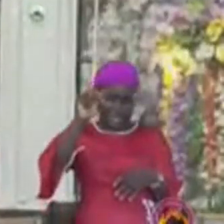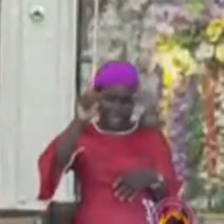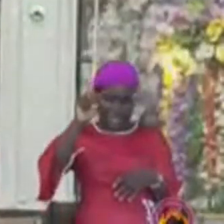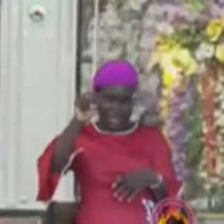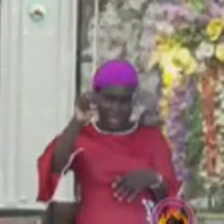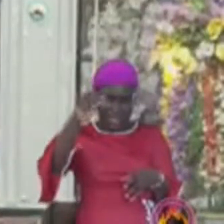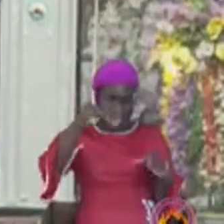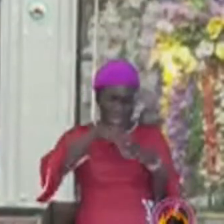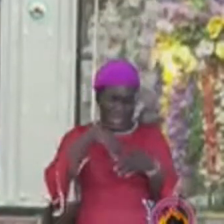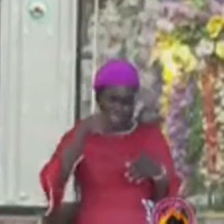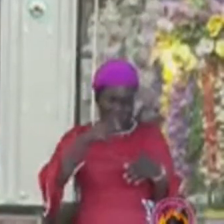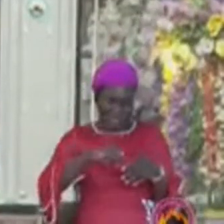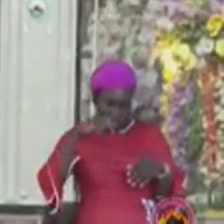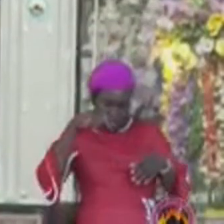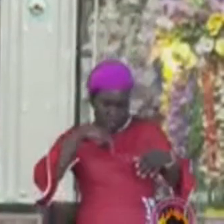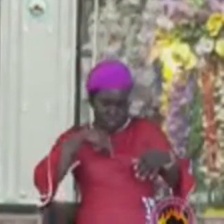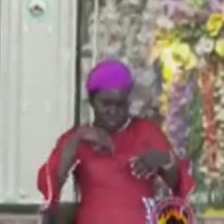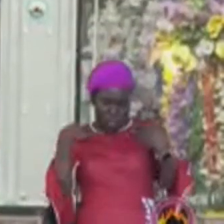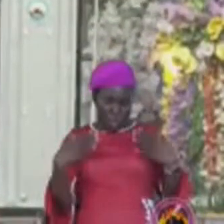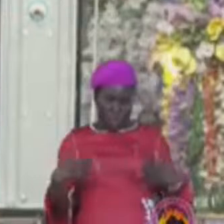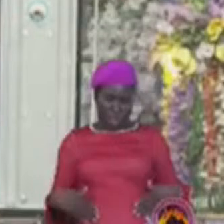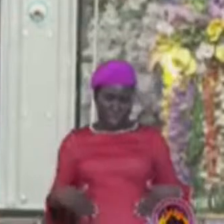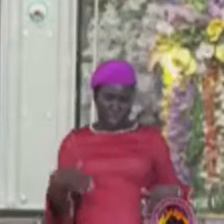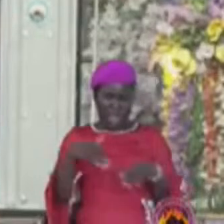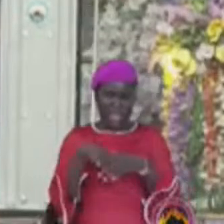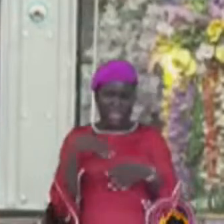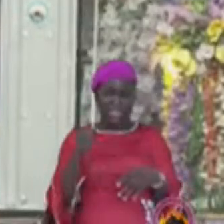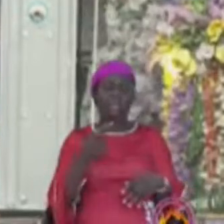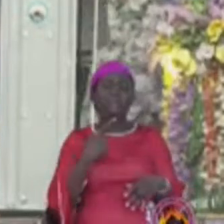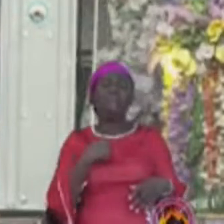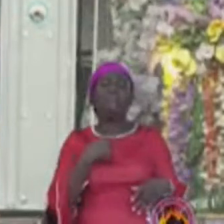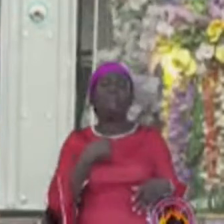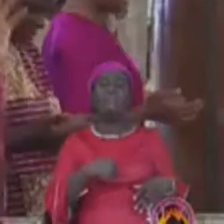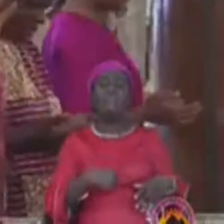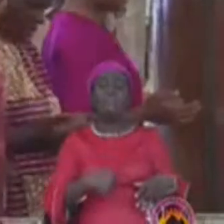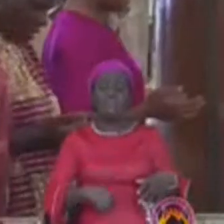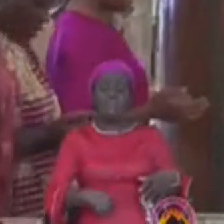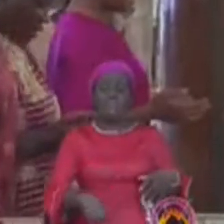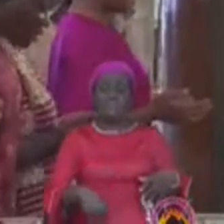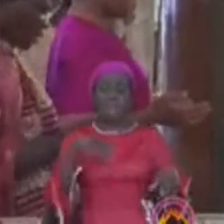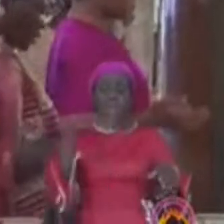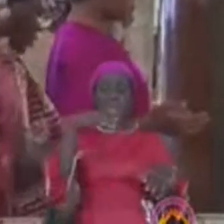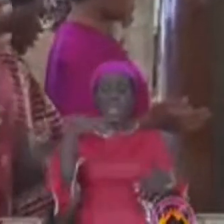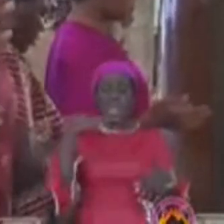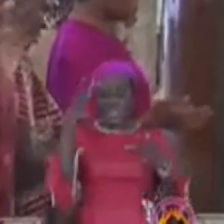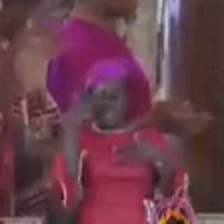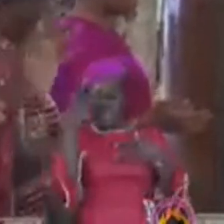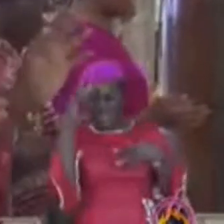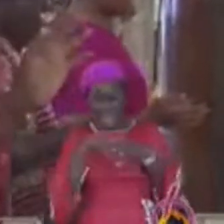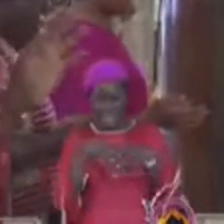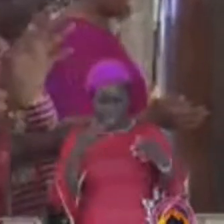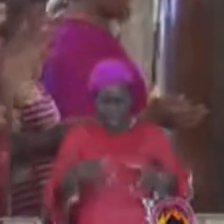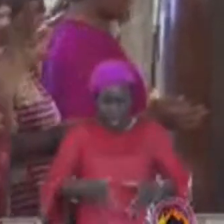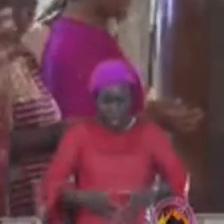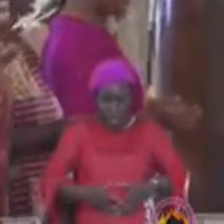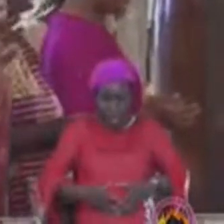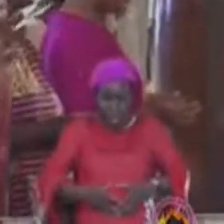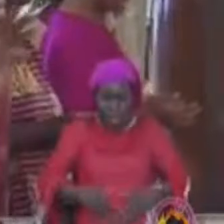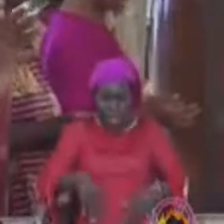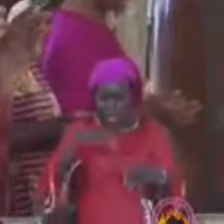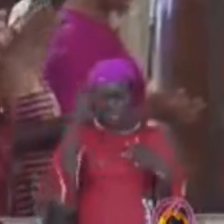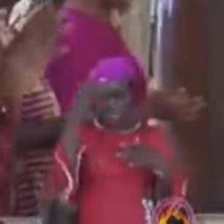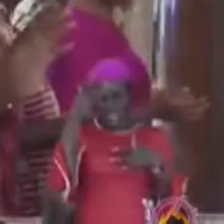Infirmity in the intestine. Infirmity in the lungs. Infirmity in the womb. Infirmity in the